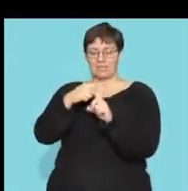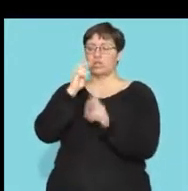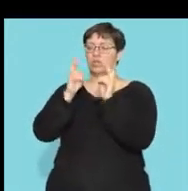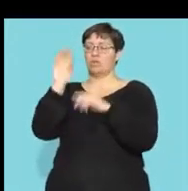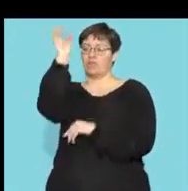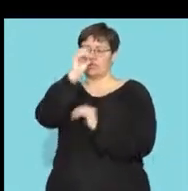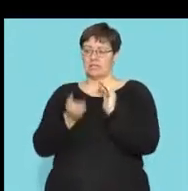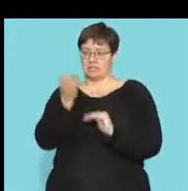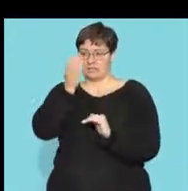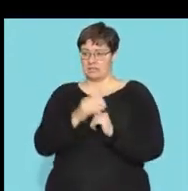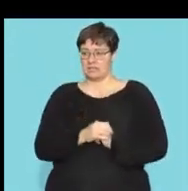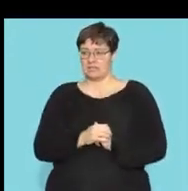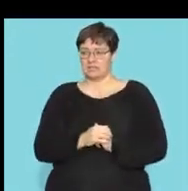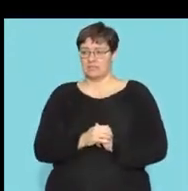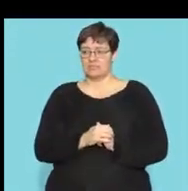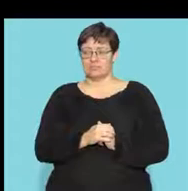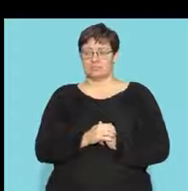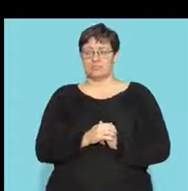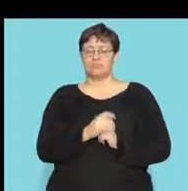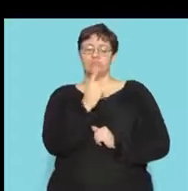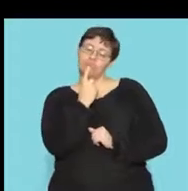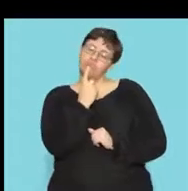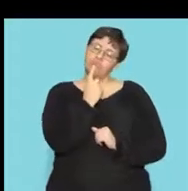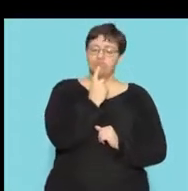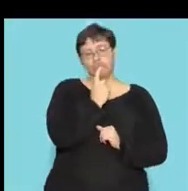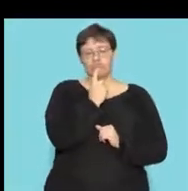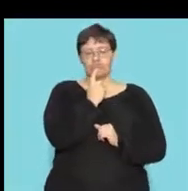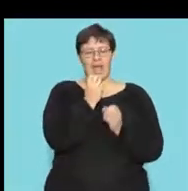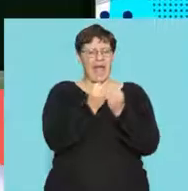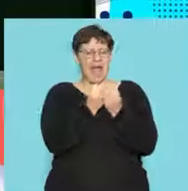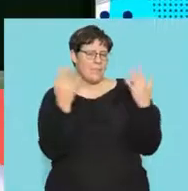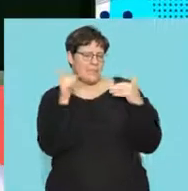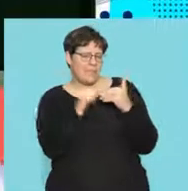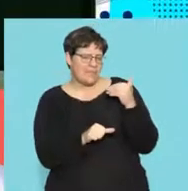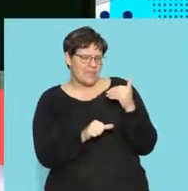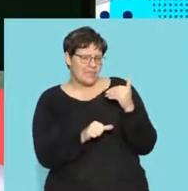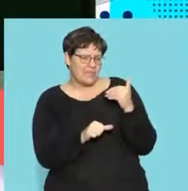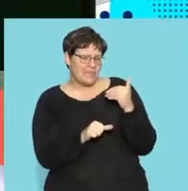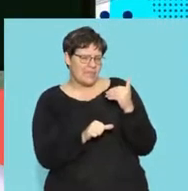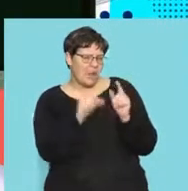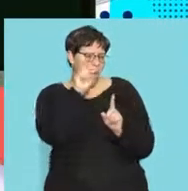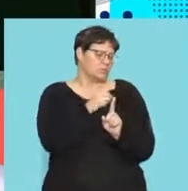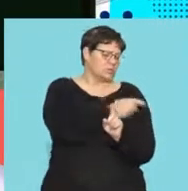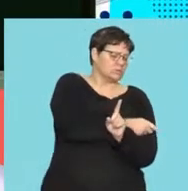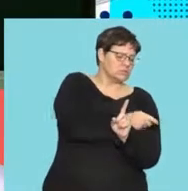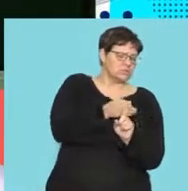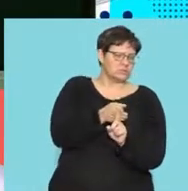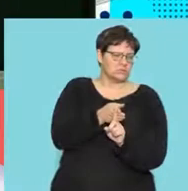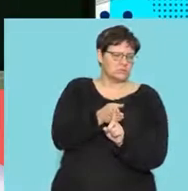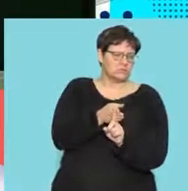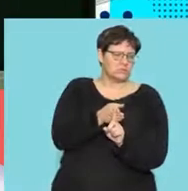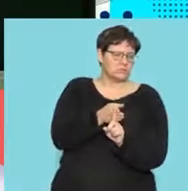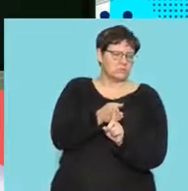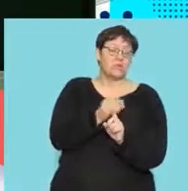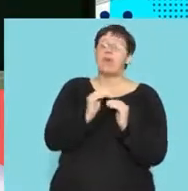12% increase. Now ascertain, for how many months was the rental at the old rental? Remember, the